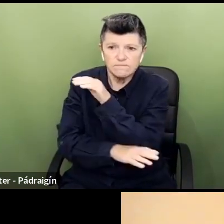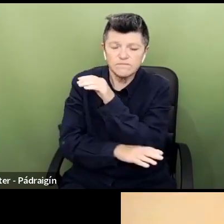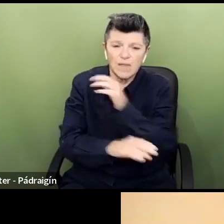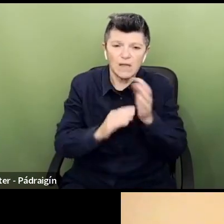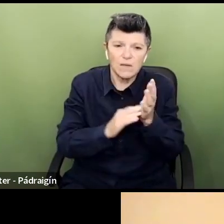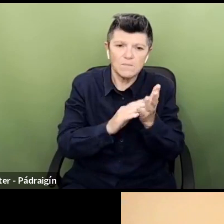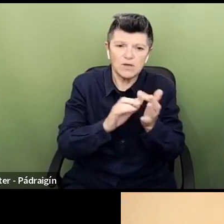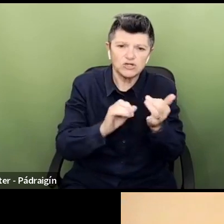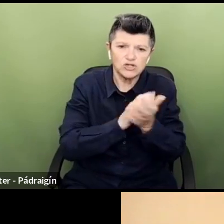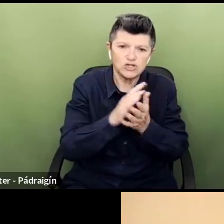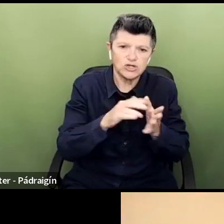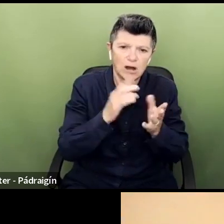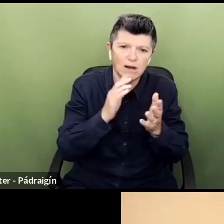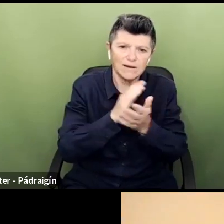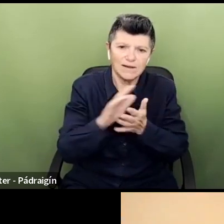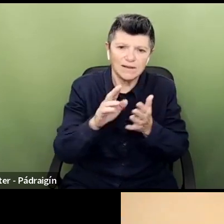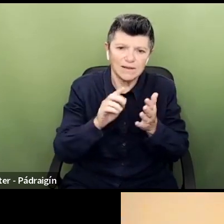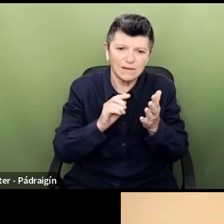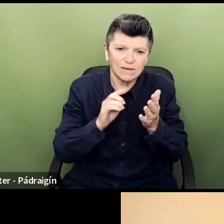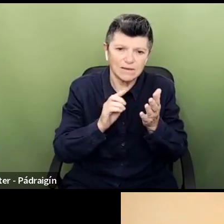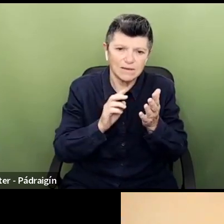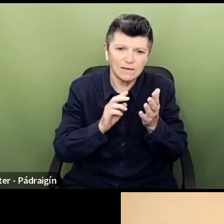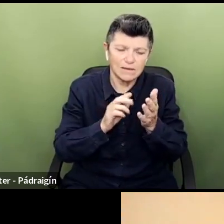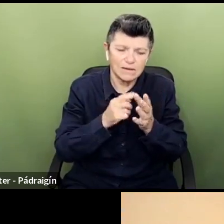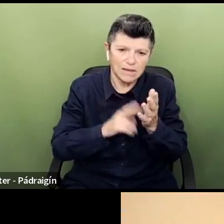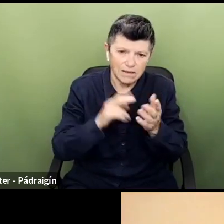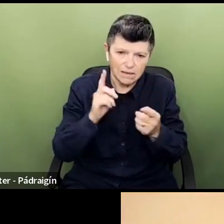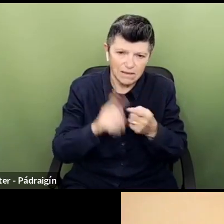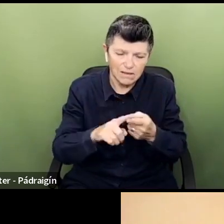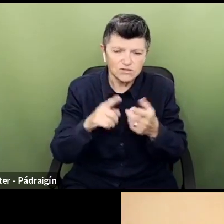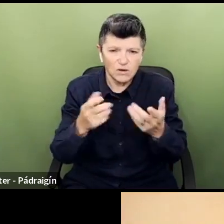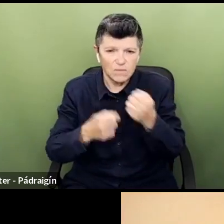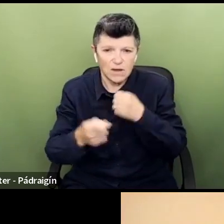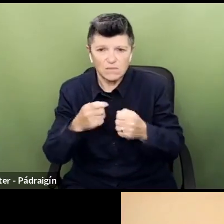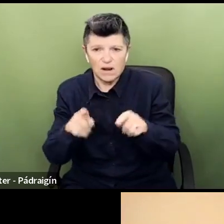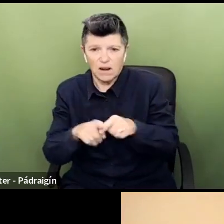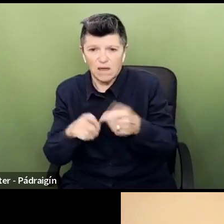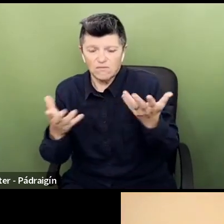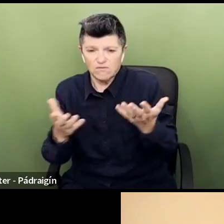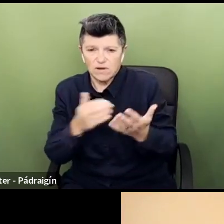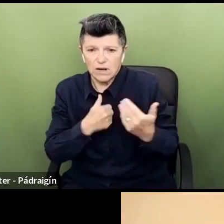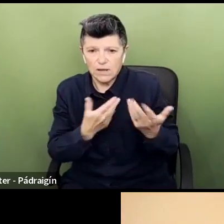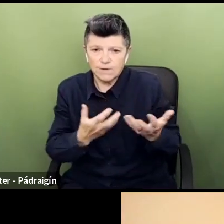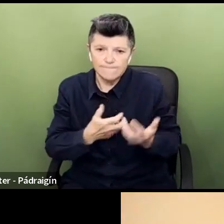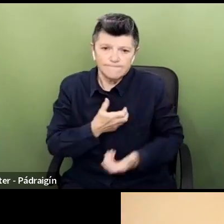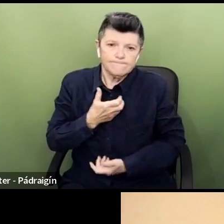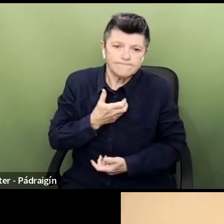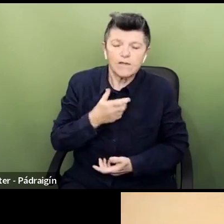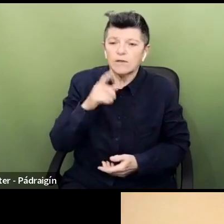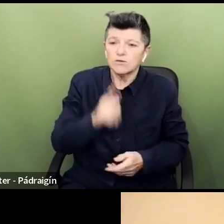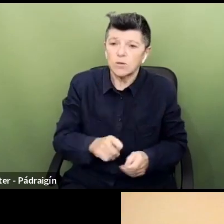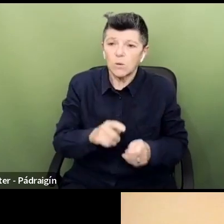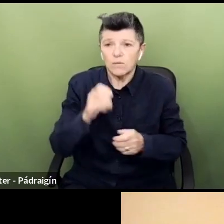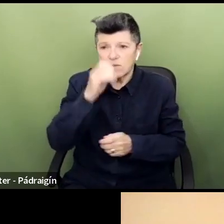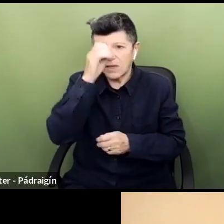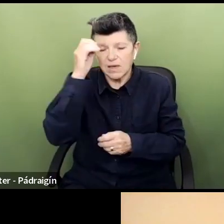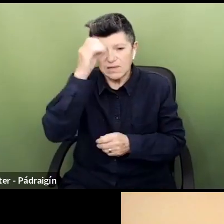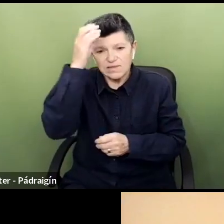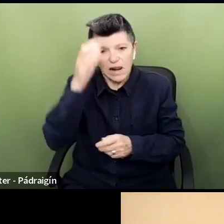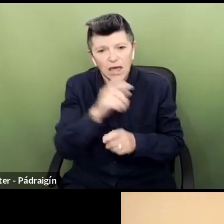big social, perhaps a chip on the shoulder, that they had. And so then these intellectuals would proceed